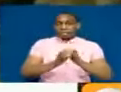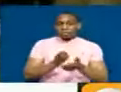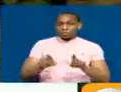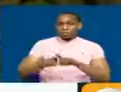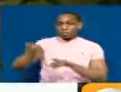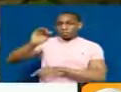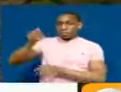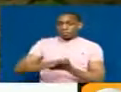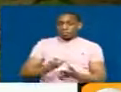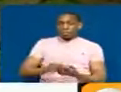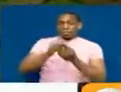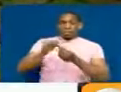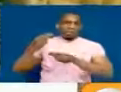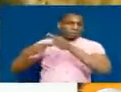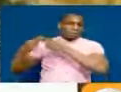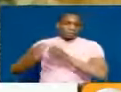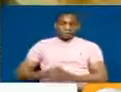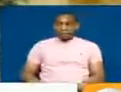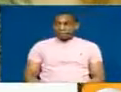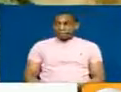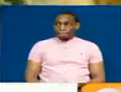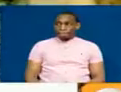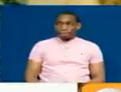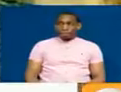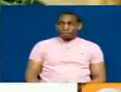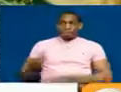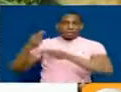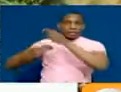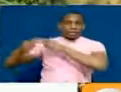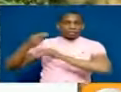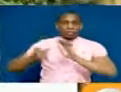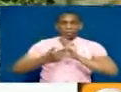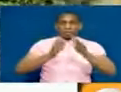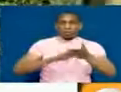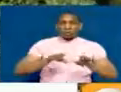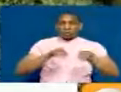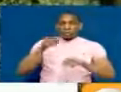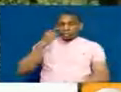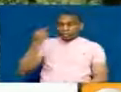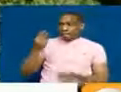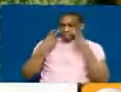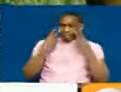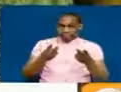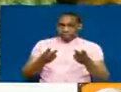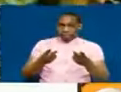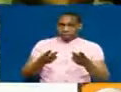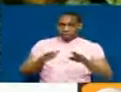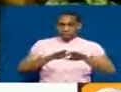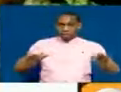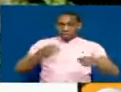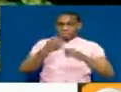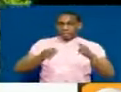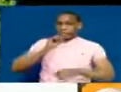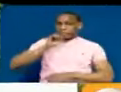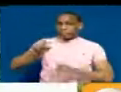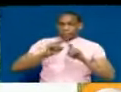this city's unique heritage. So history books indicate that these hyenas have actually been spotted around these parts for the last